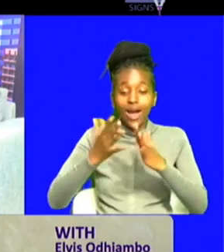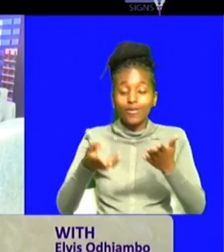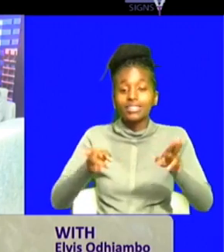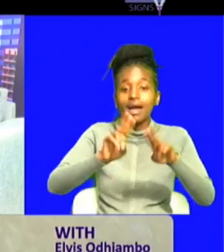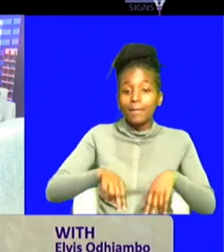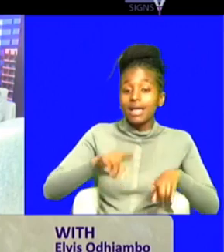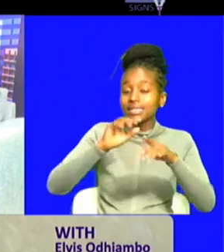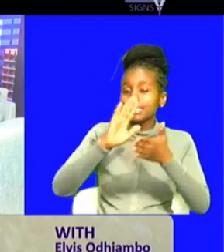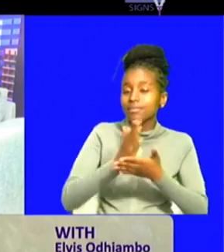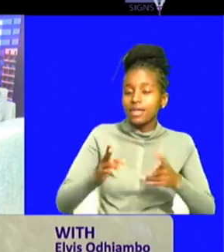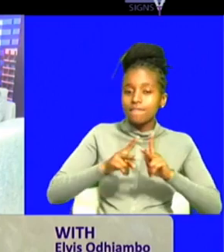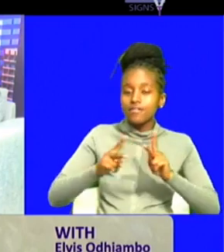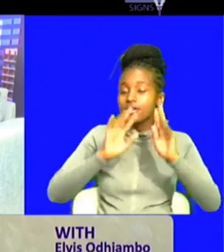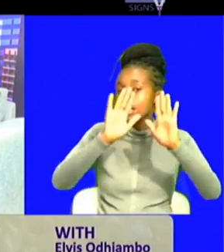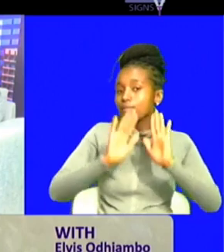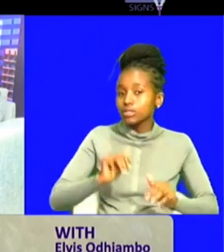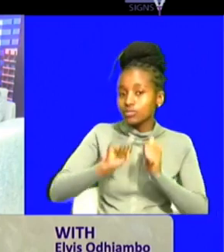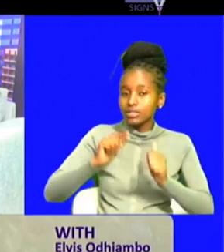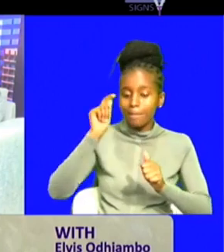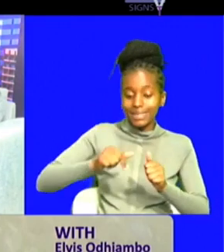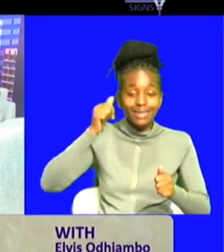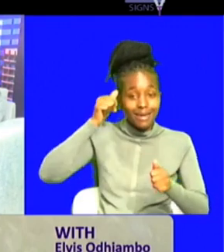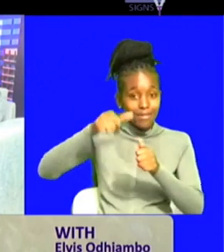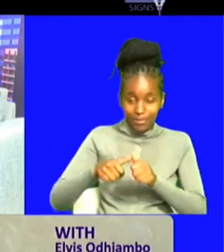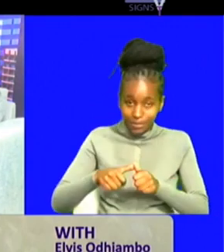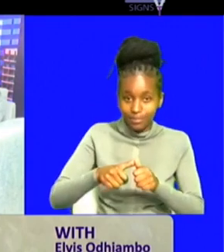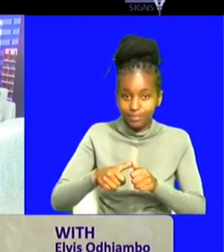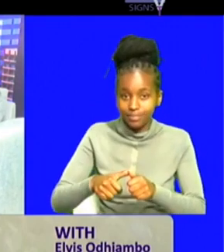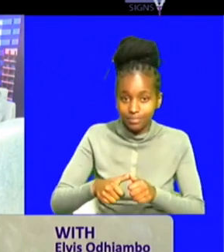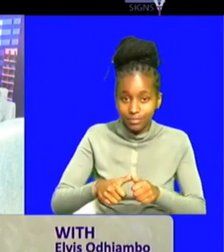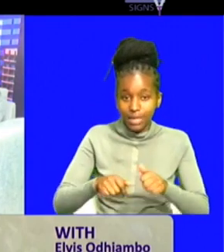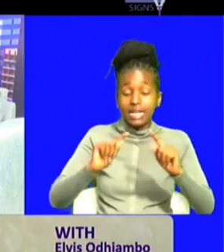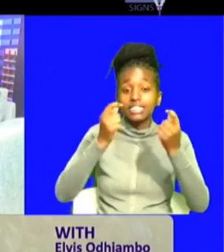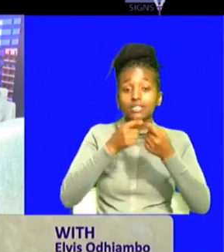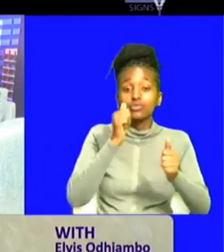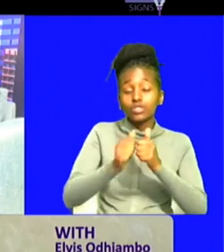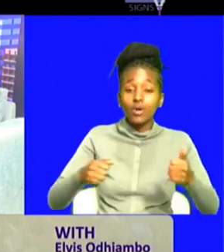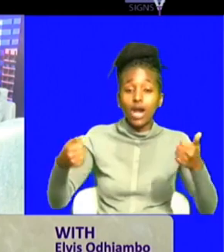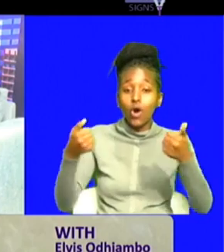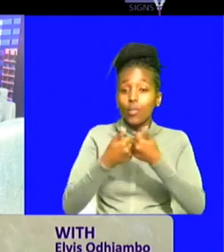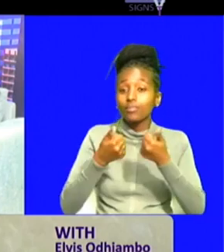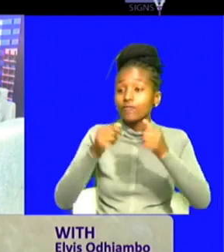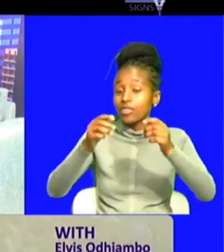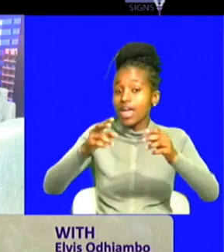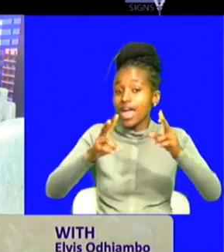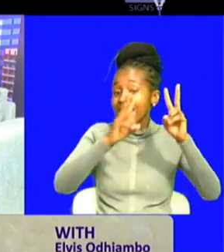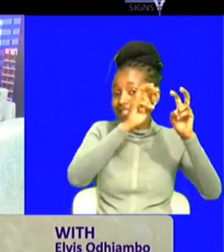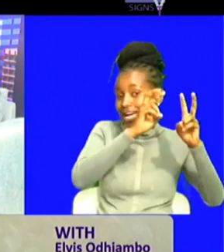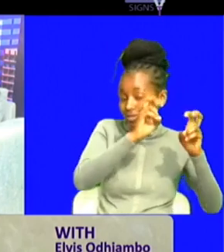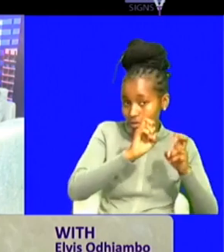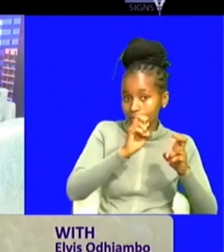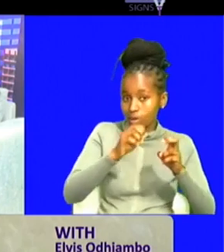one crucial point we should bear in mind is the fact that the teams compete for the title by accumulating